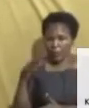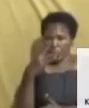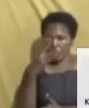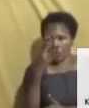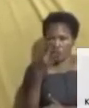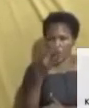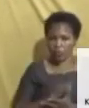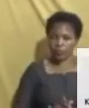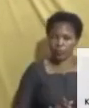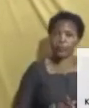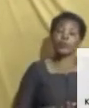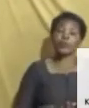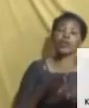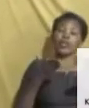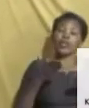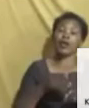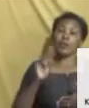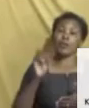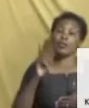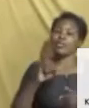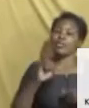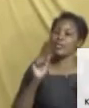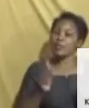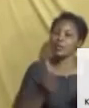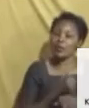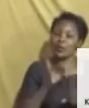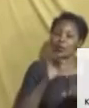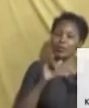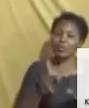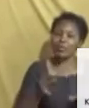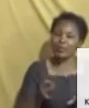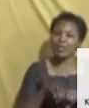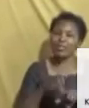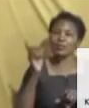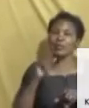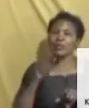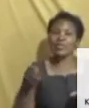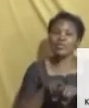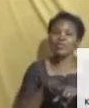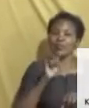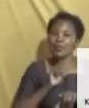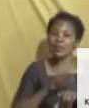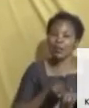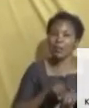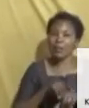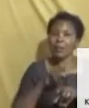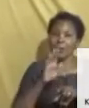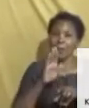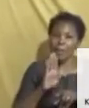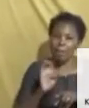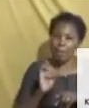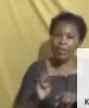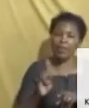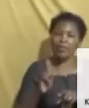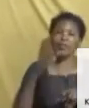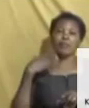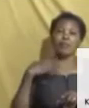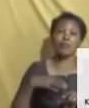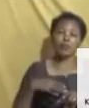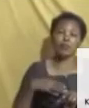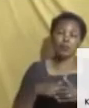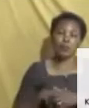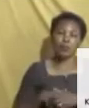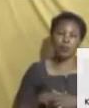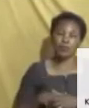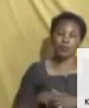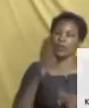The President cannot be President and at the same time be the people.